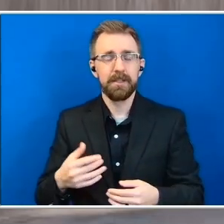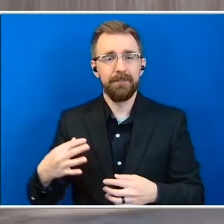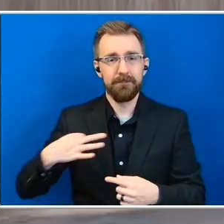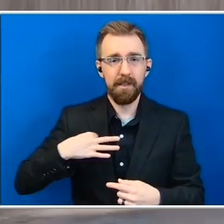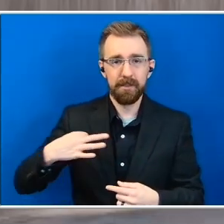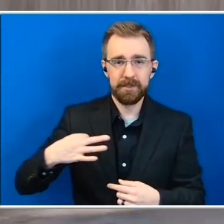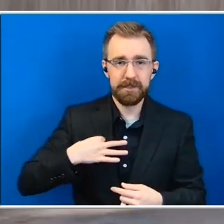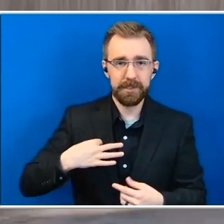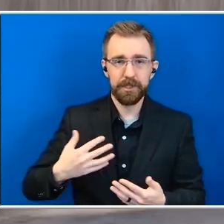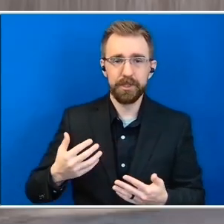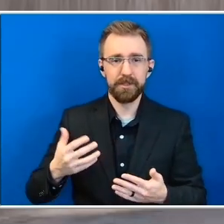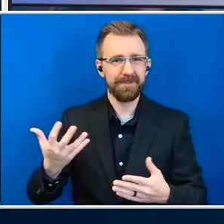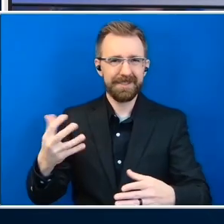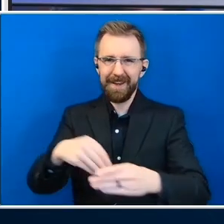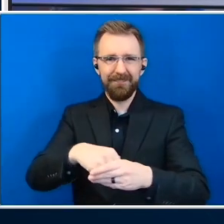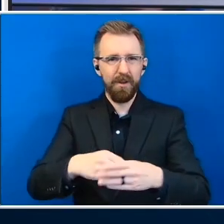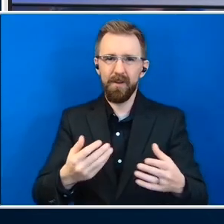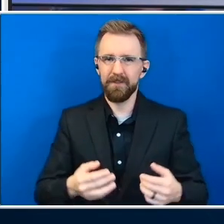Get involved.